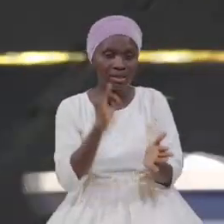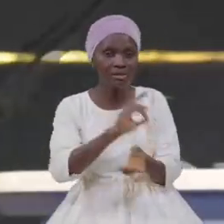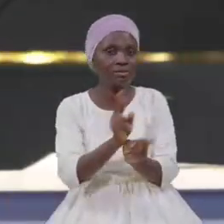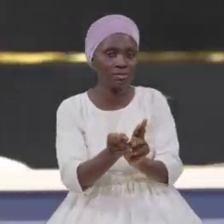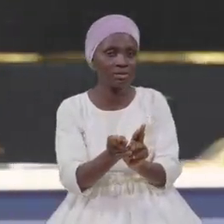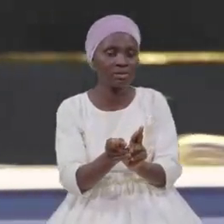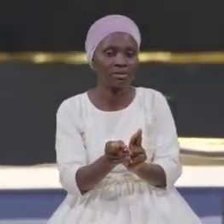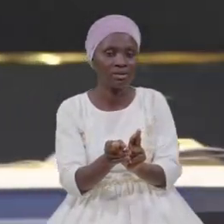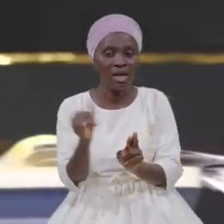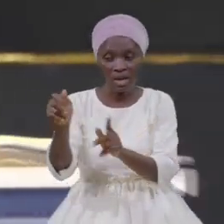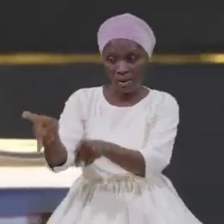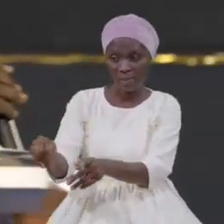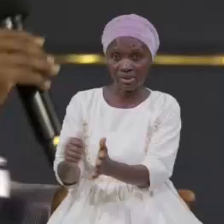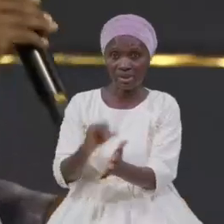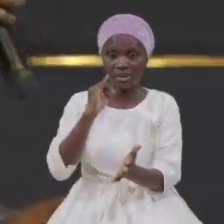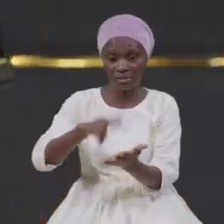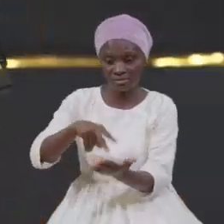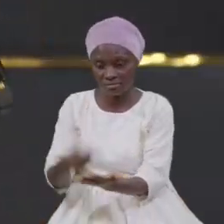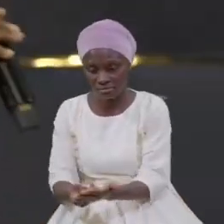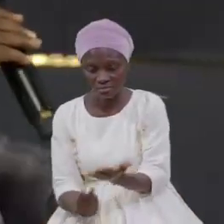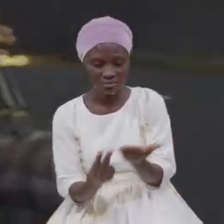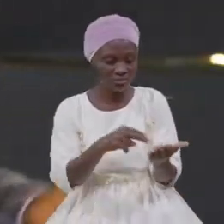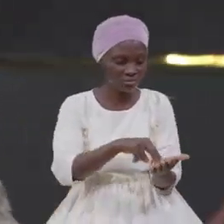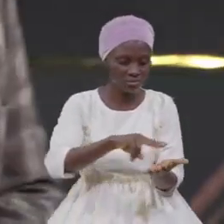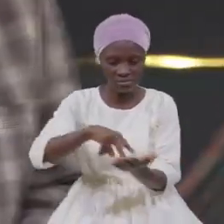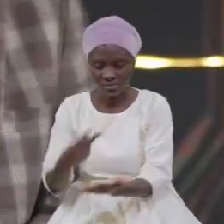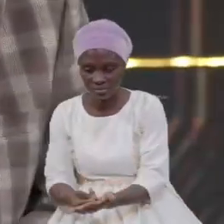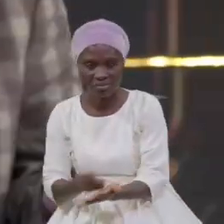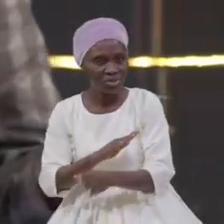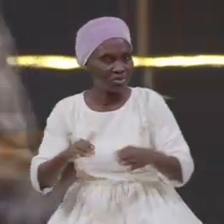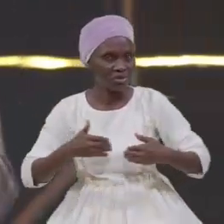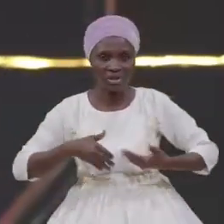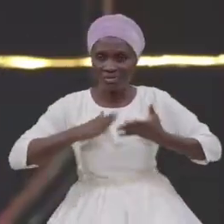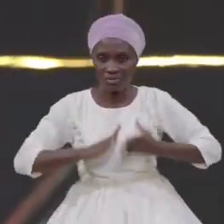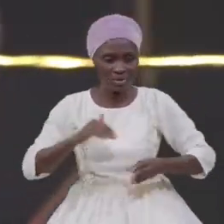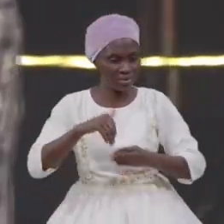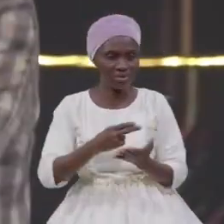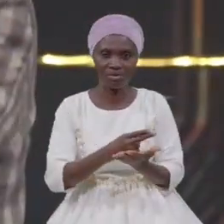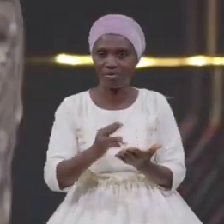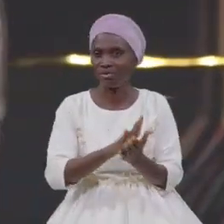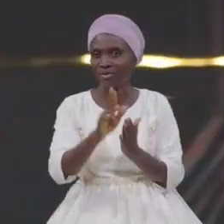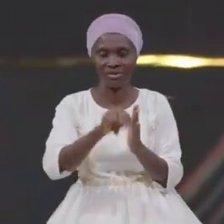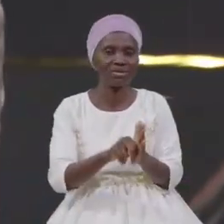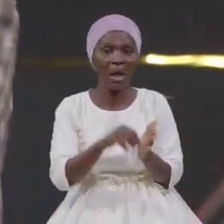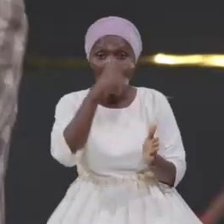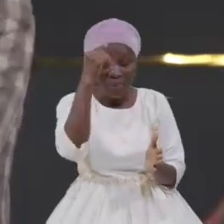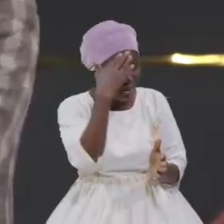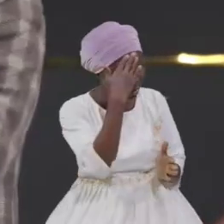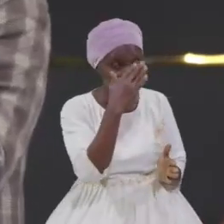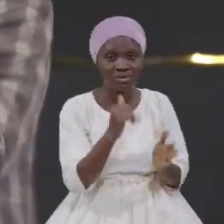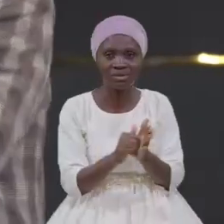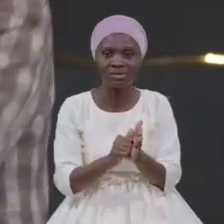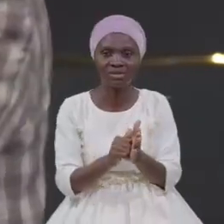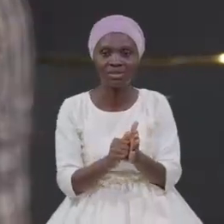is falling and rising for you, he doesn't have peace and fullness because he knows, well, even if I deceive other